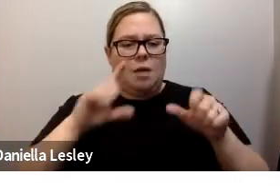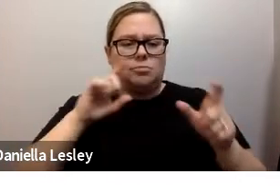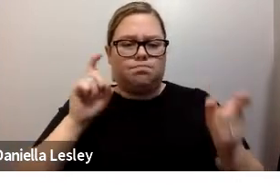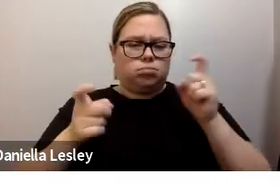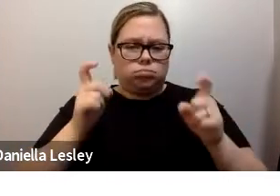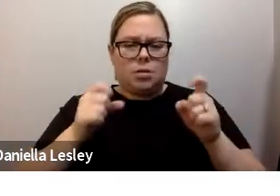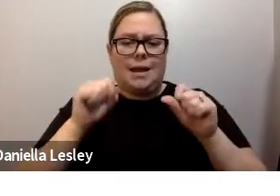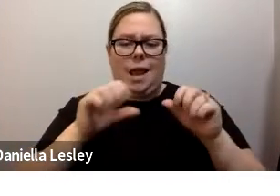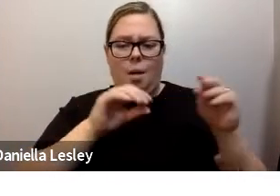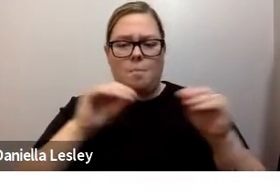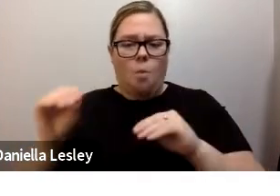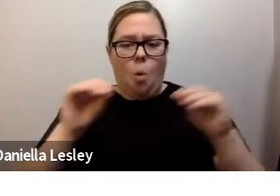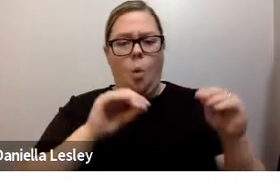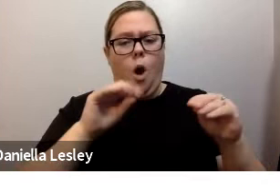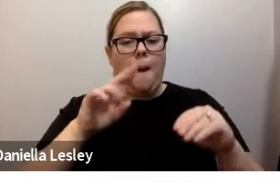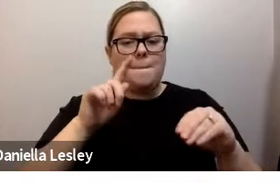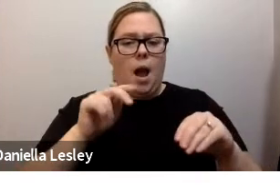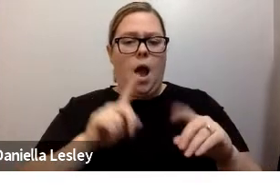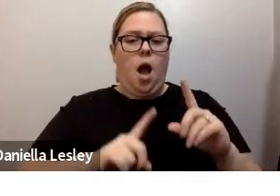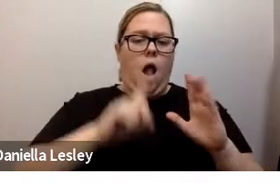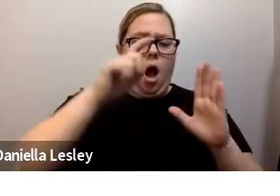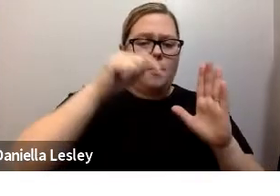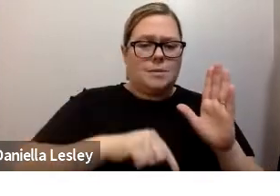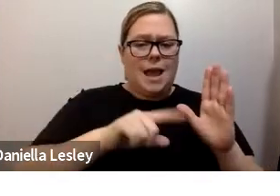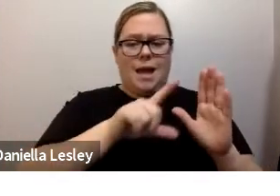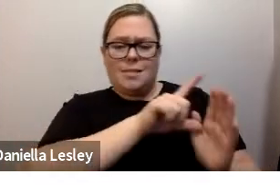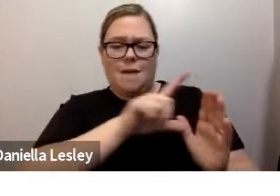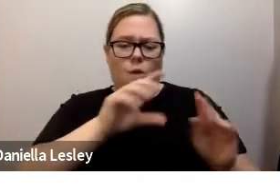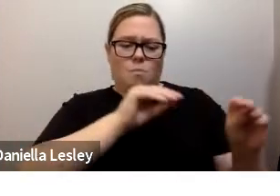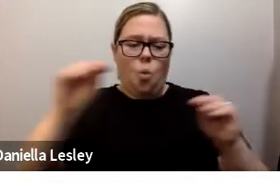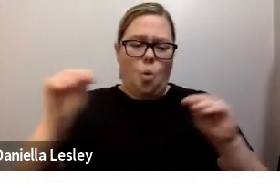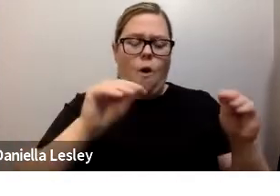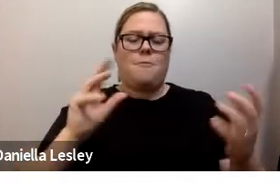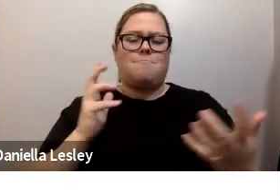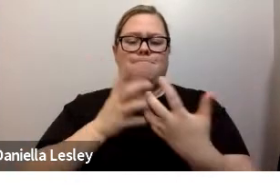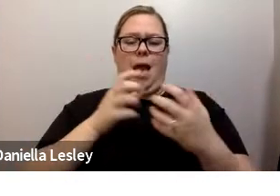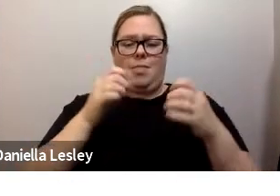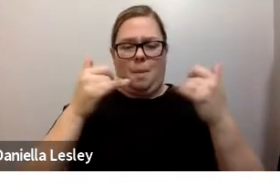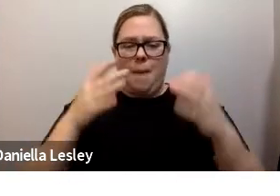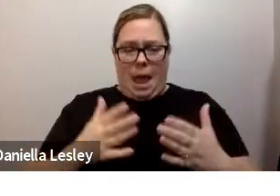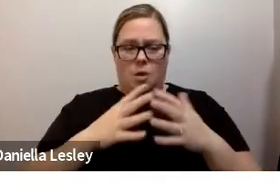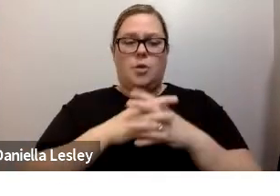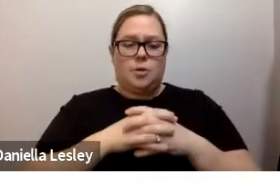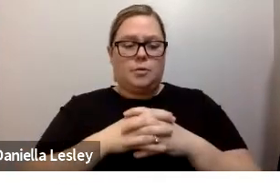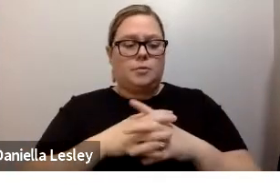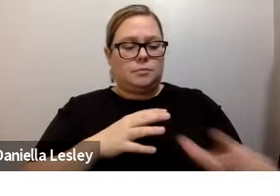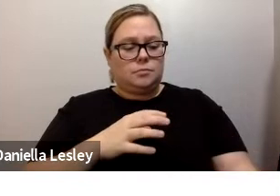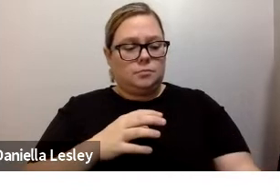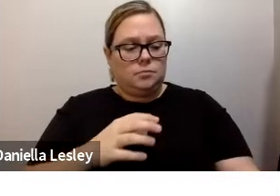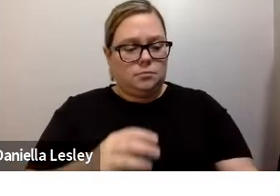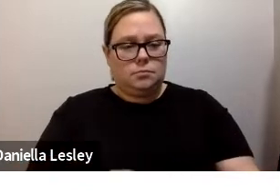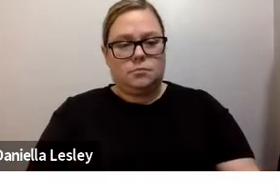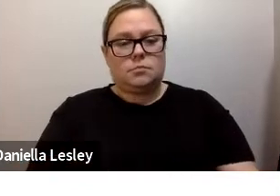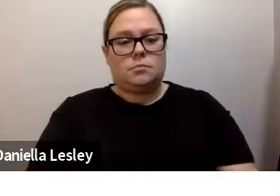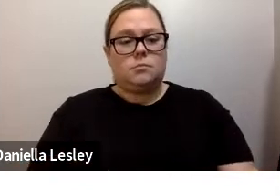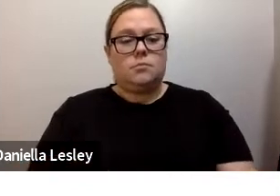up or down, left and right, and change their orientation to the player. The targets need to be large